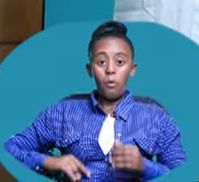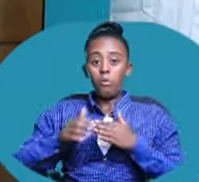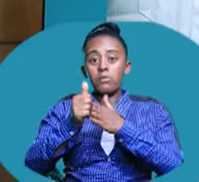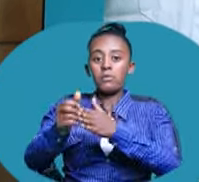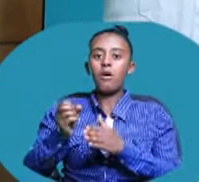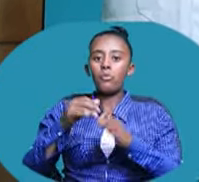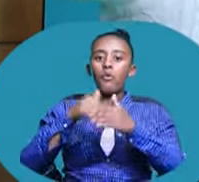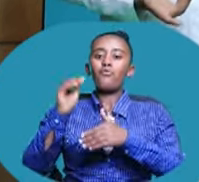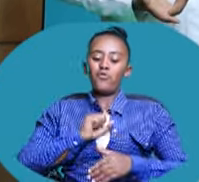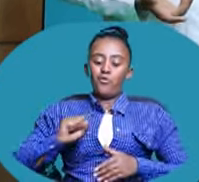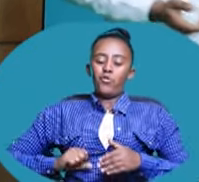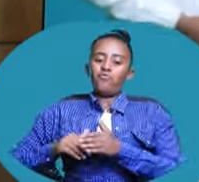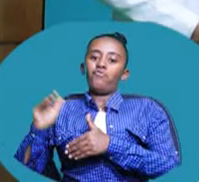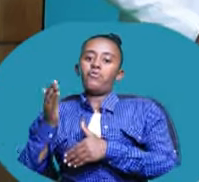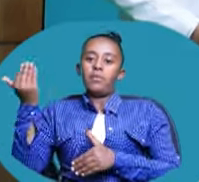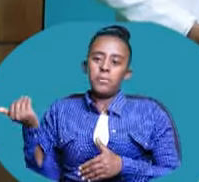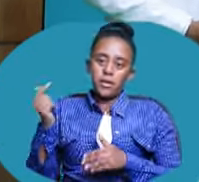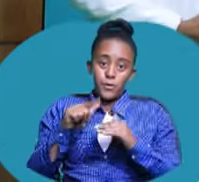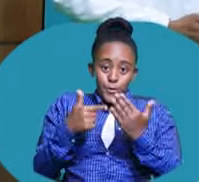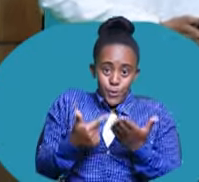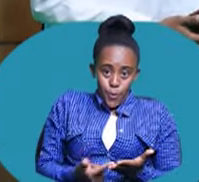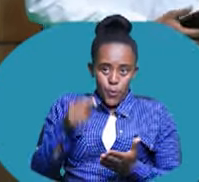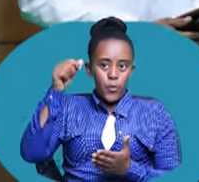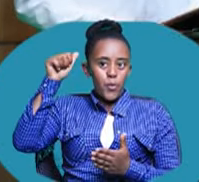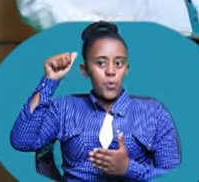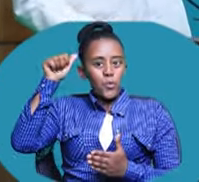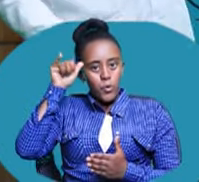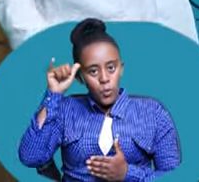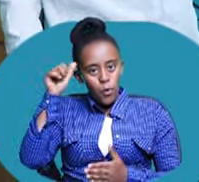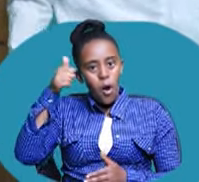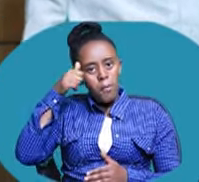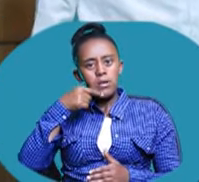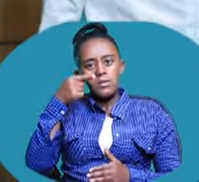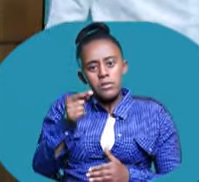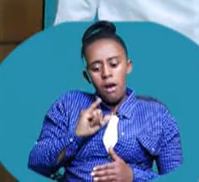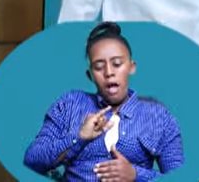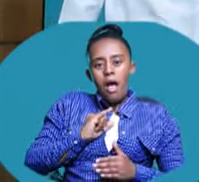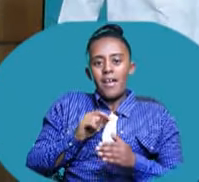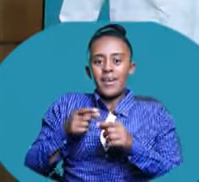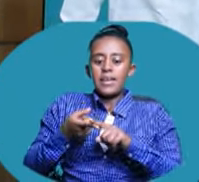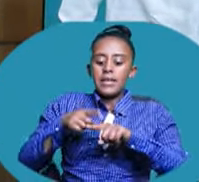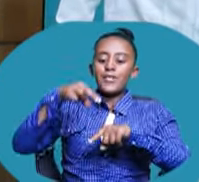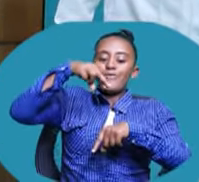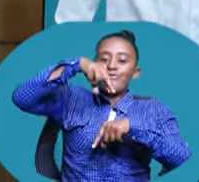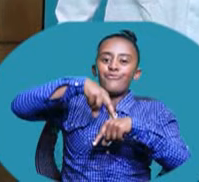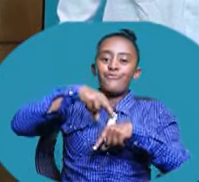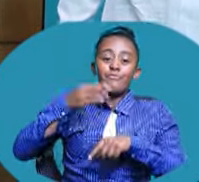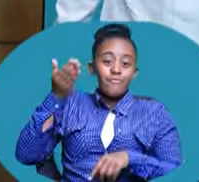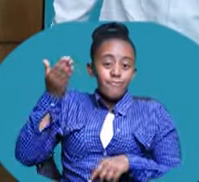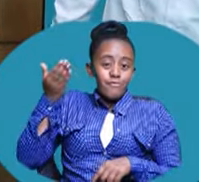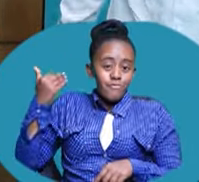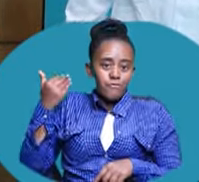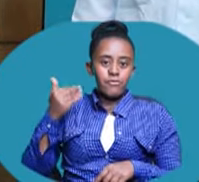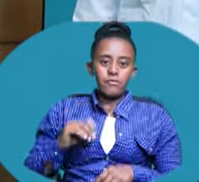of Solomonic dynasty. So, Yekuno Amlak says that I restored the lost power during the